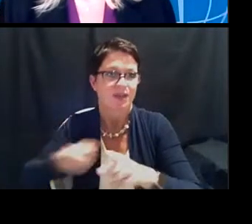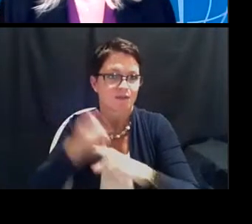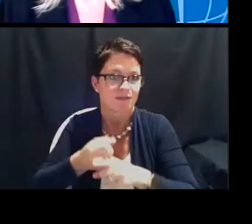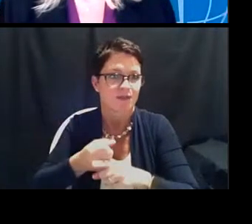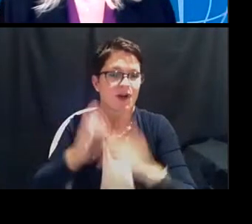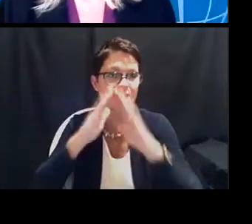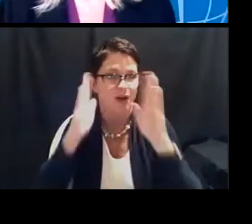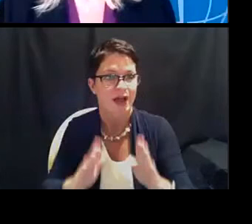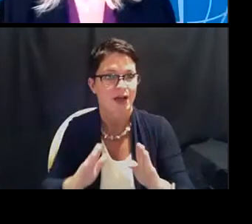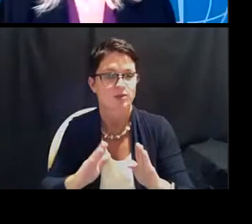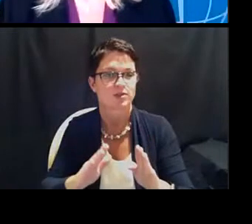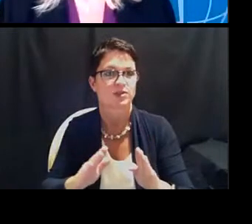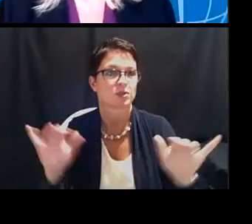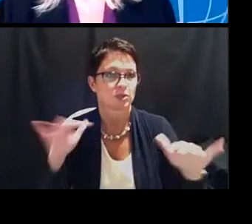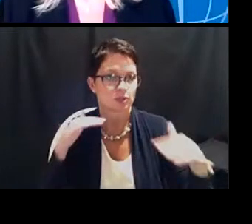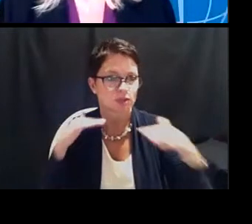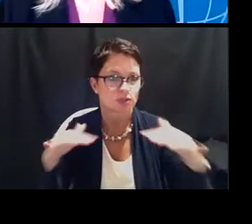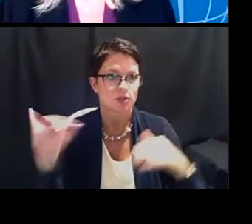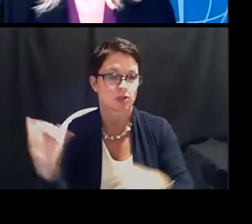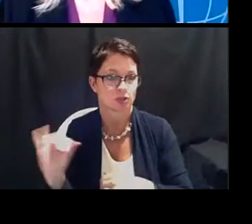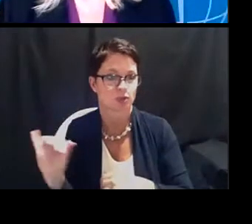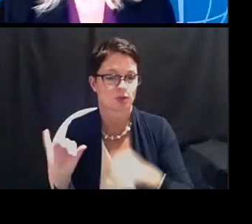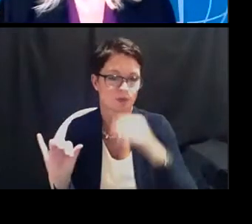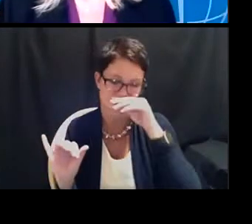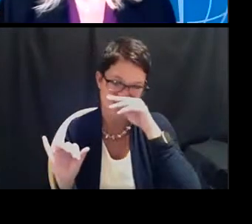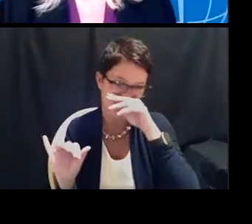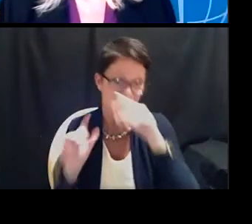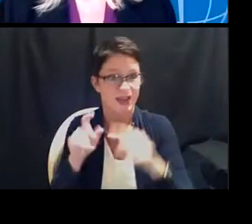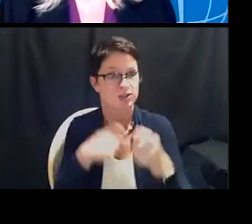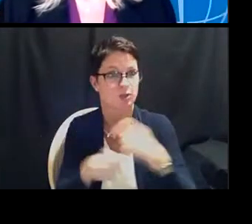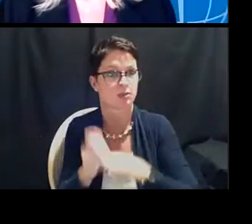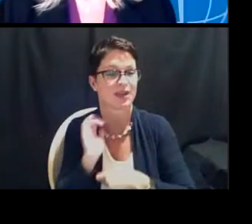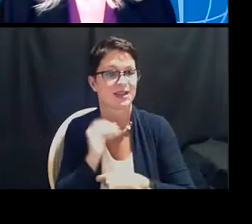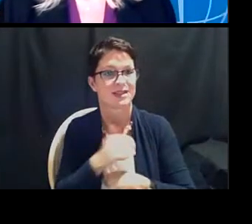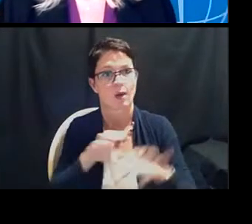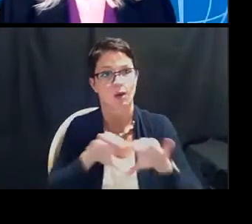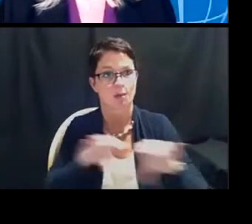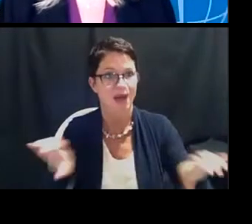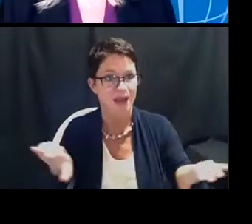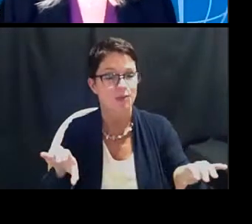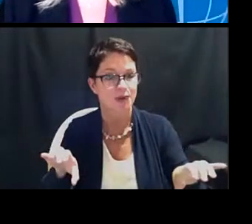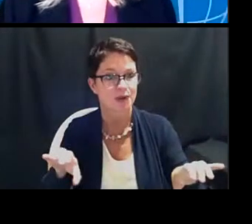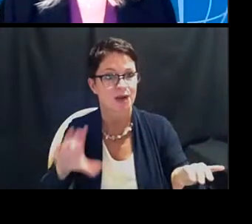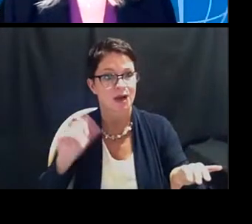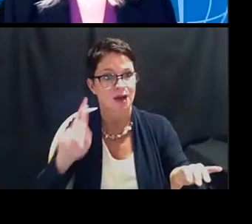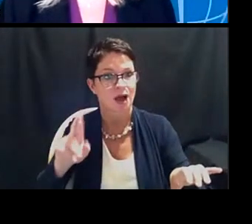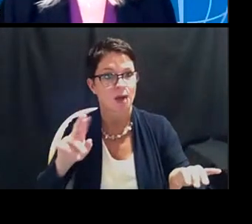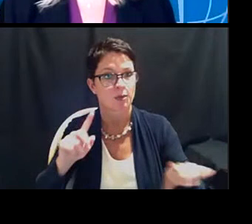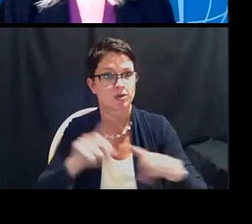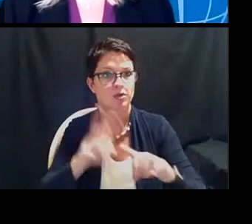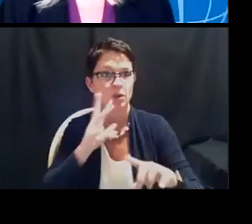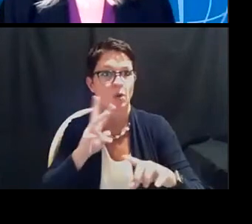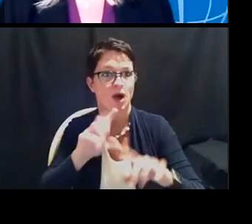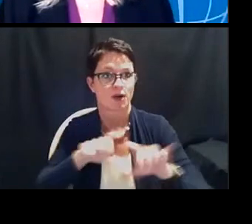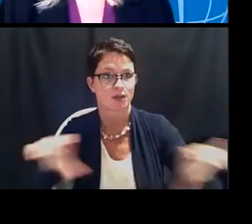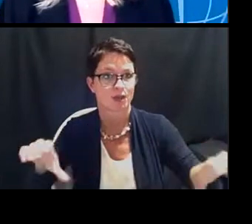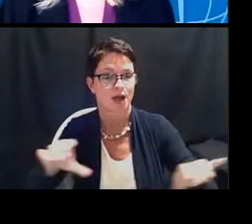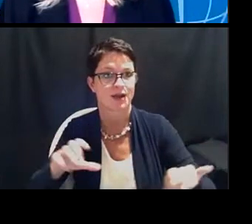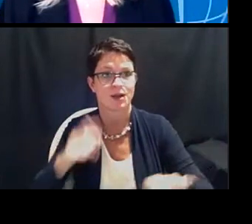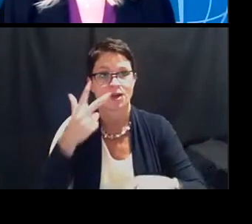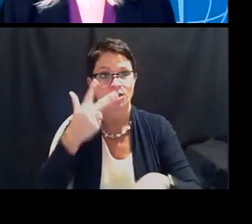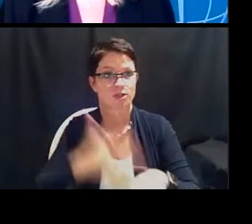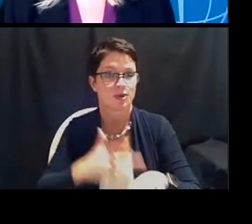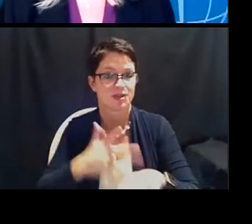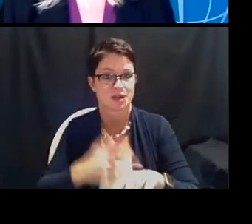potentially for our neighbors as well. We've had to replace our pipes, our copper pipes that connect to the water line twice in the last, I think 3 times